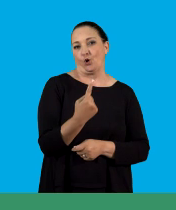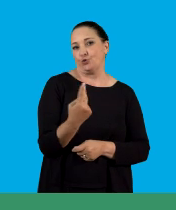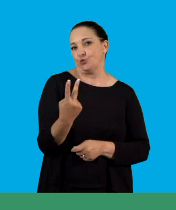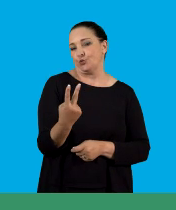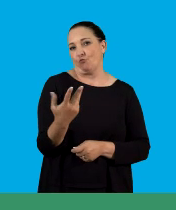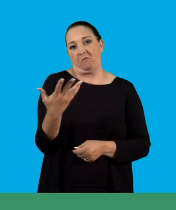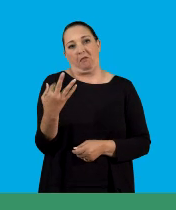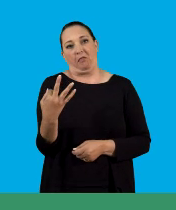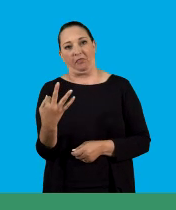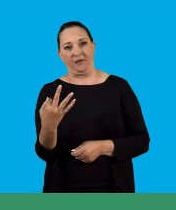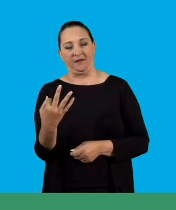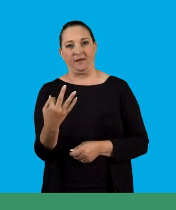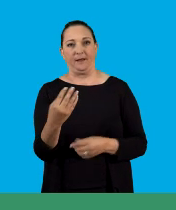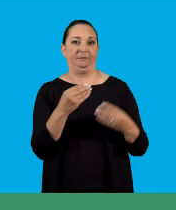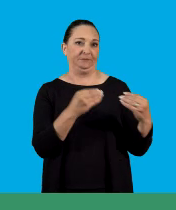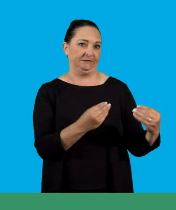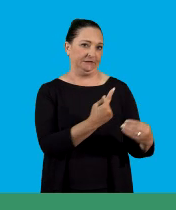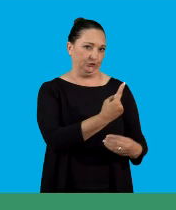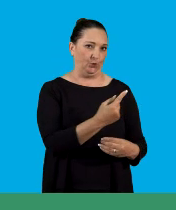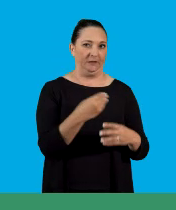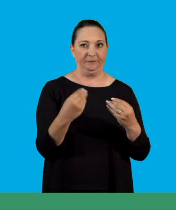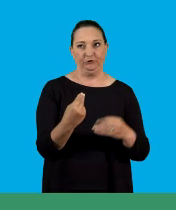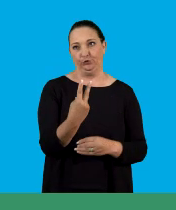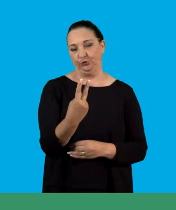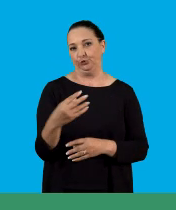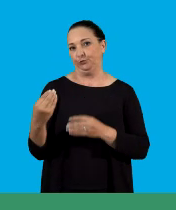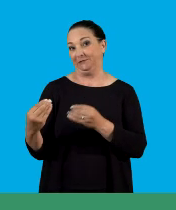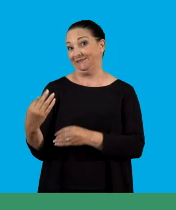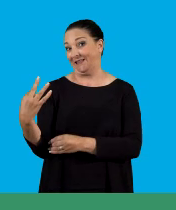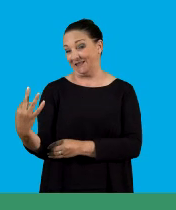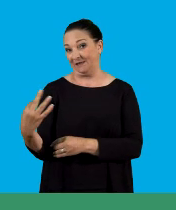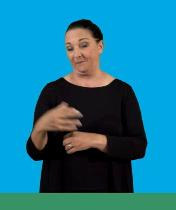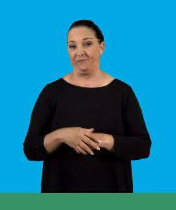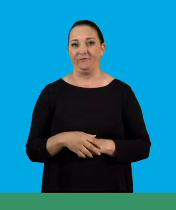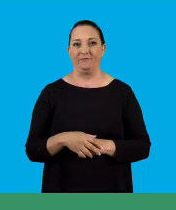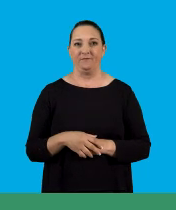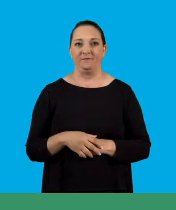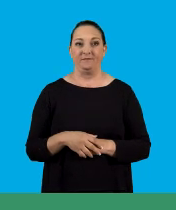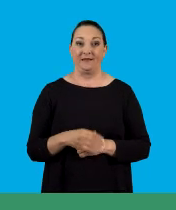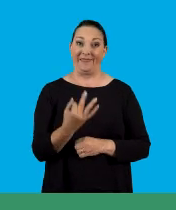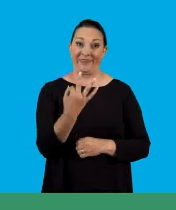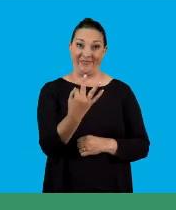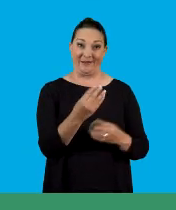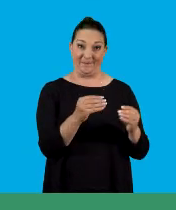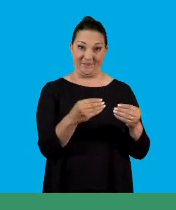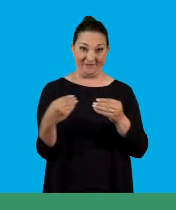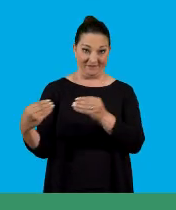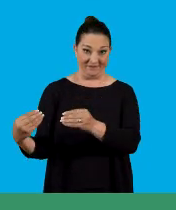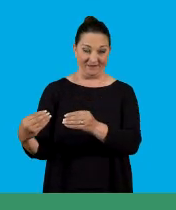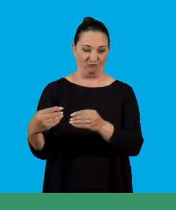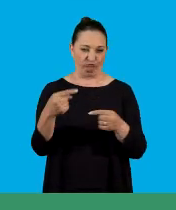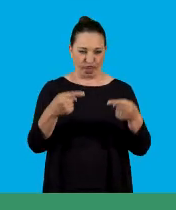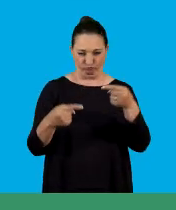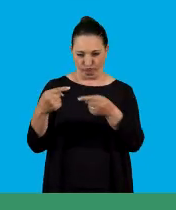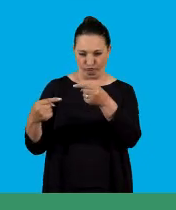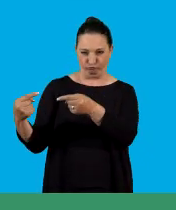2, or 3, so we have business 1, business 2, and business 3, we are saying if these 3 businesses are